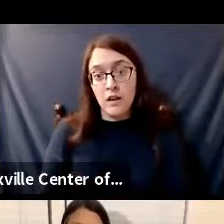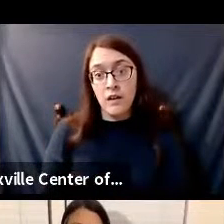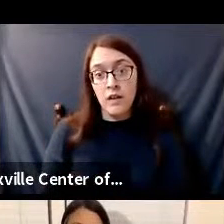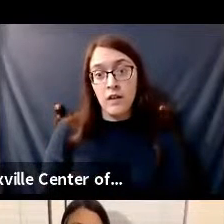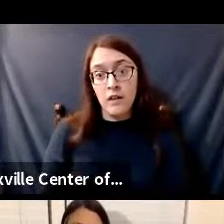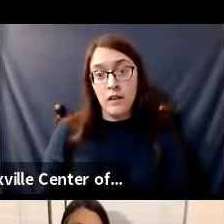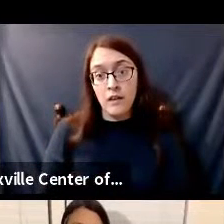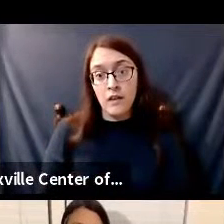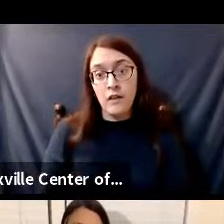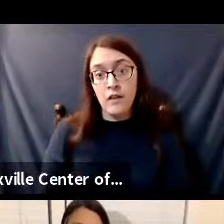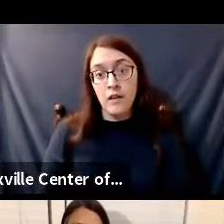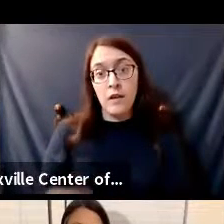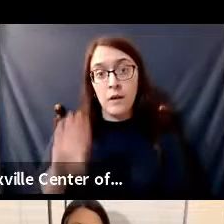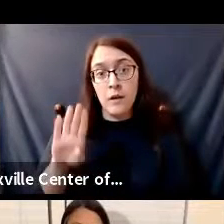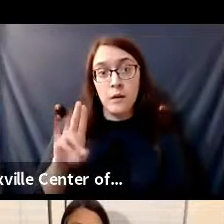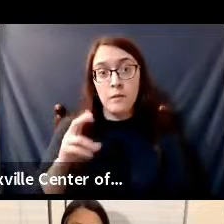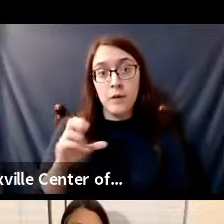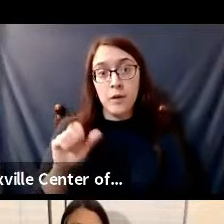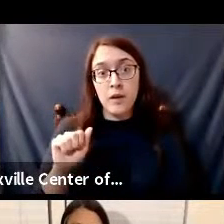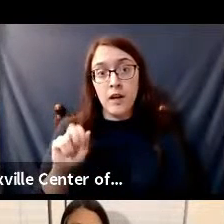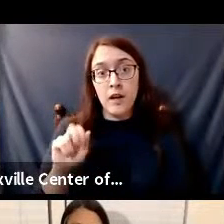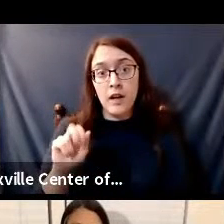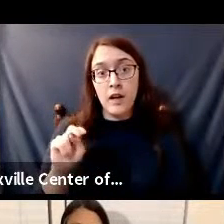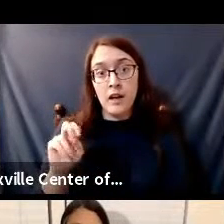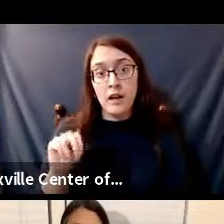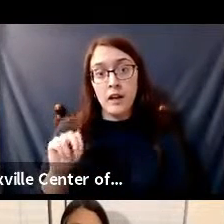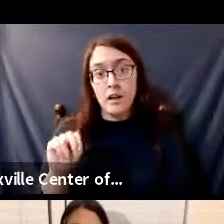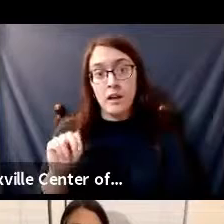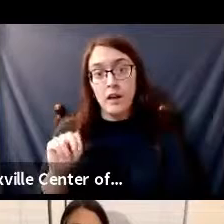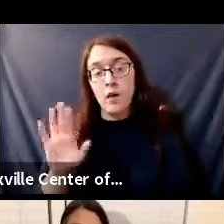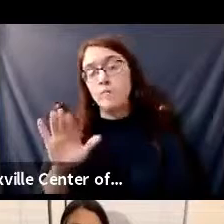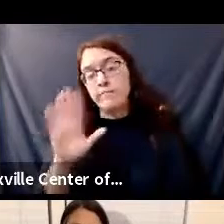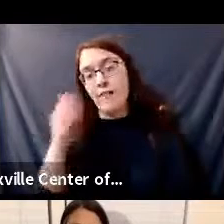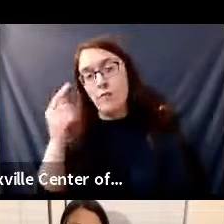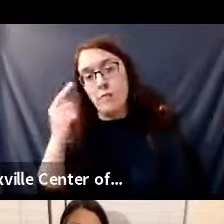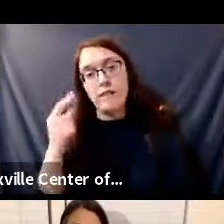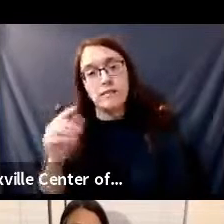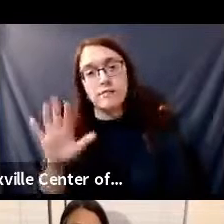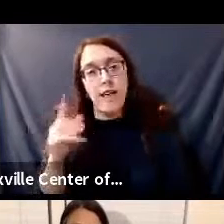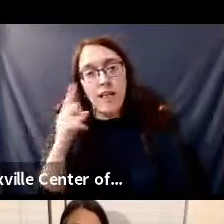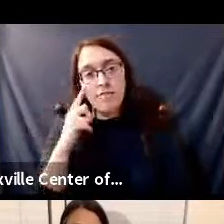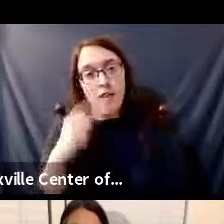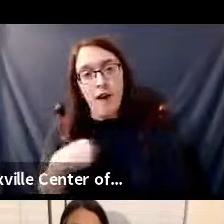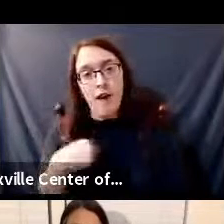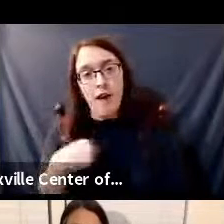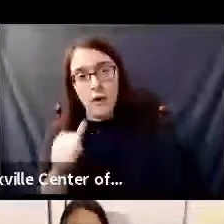I know that I won't, well, no, I will be. Never mind. I'll be.